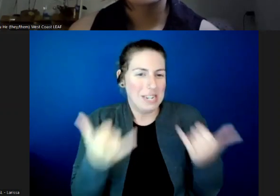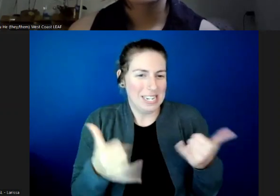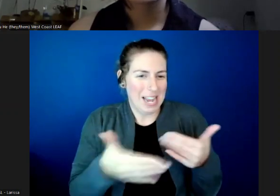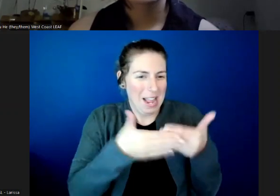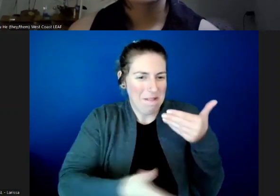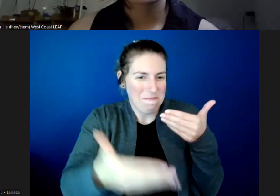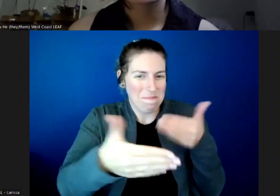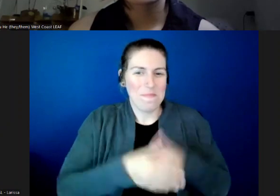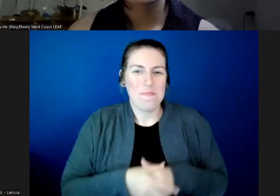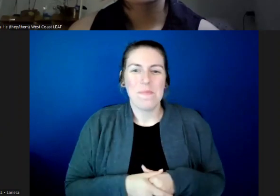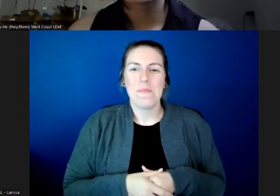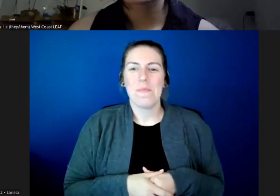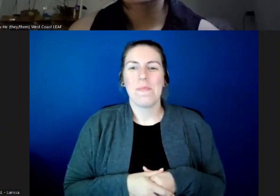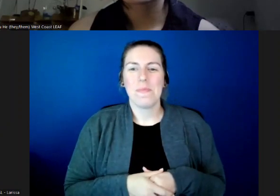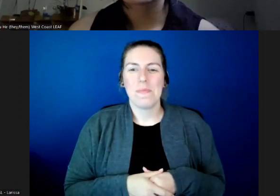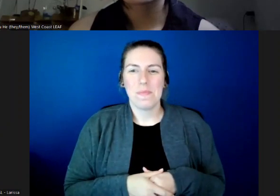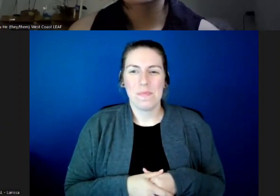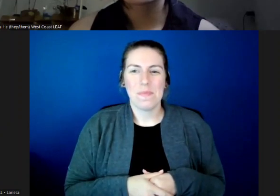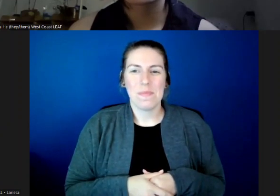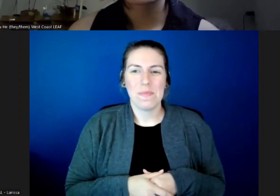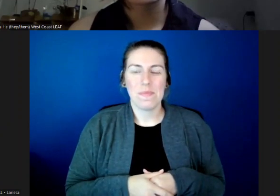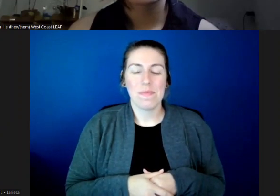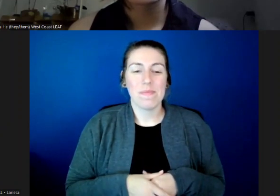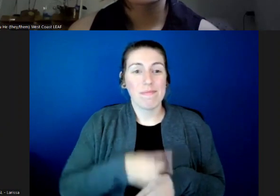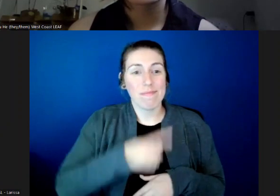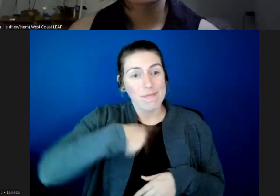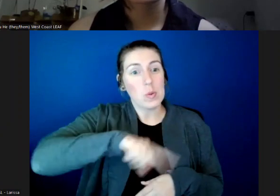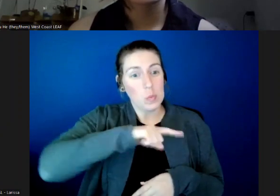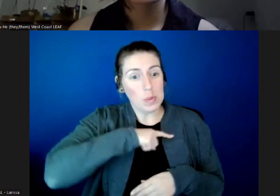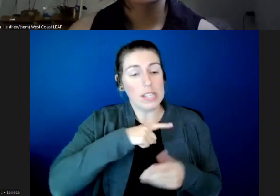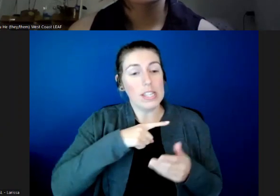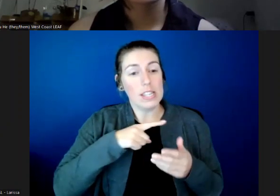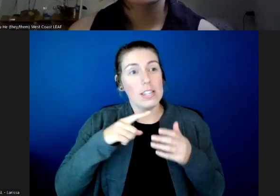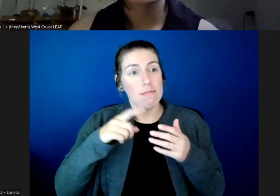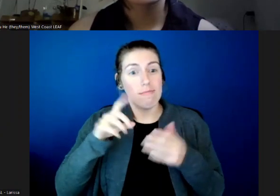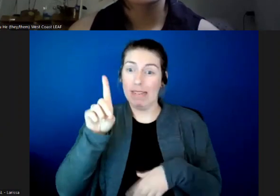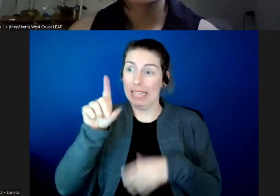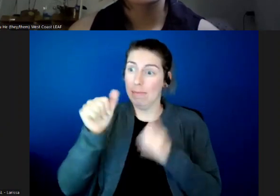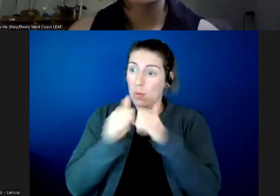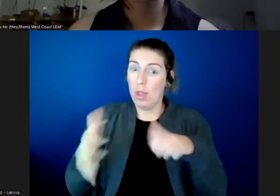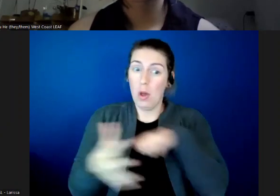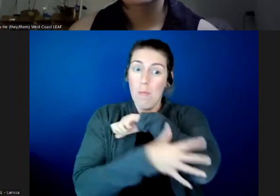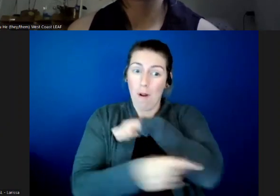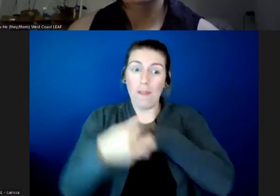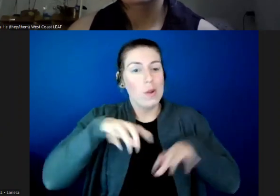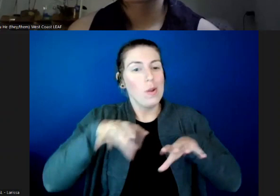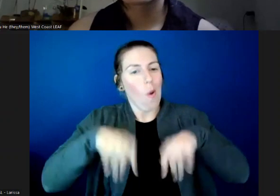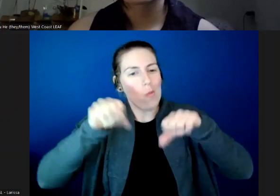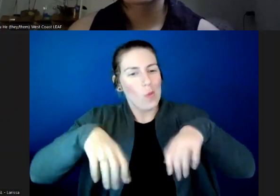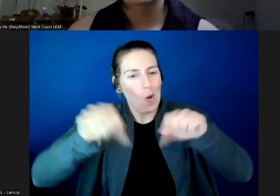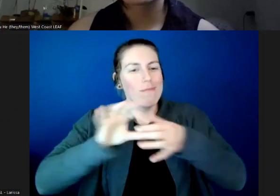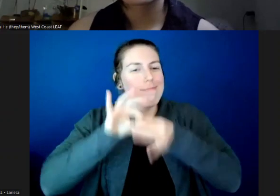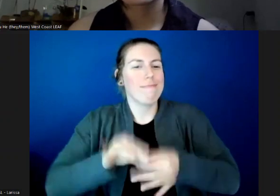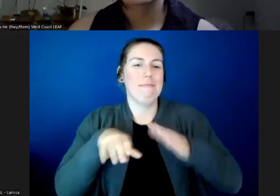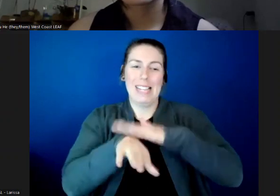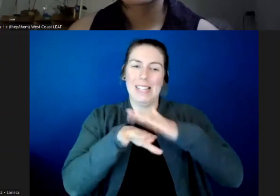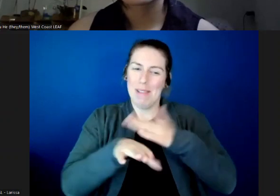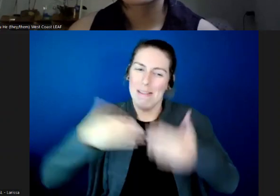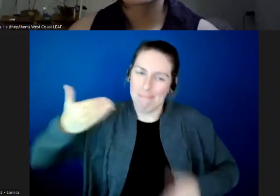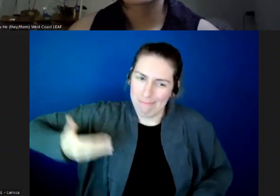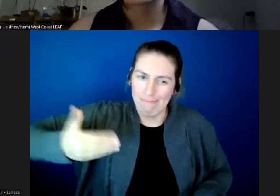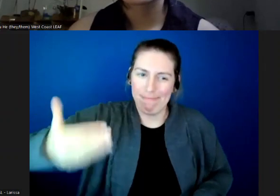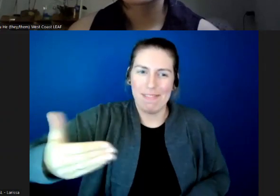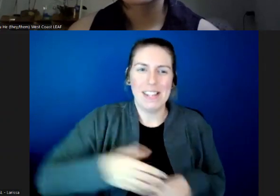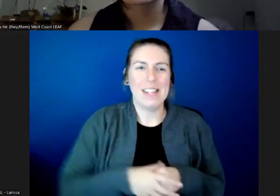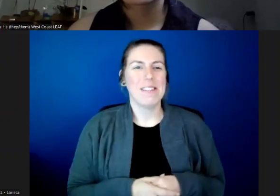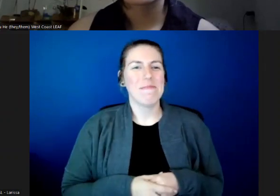something that we do quite frequently at Disability Without Poverty. And I